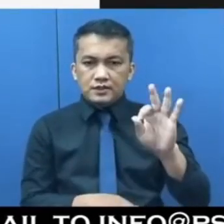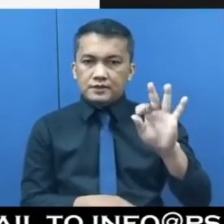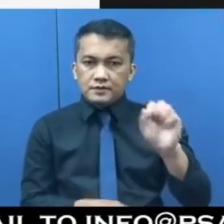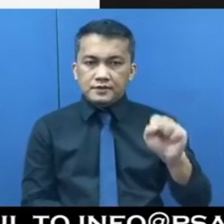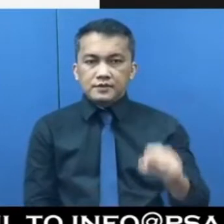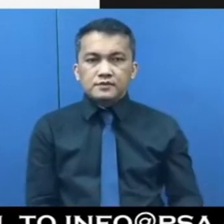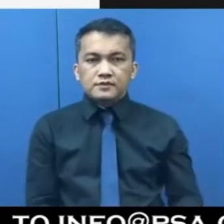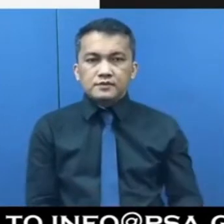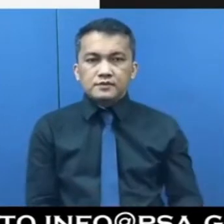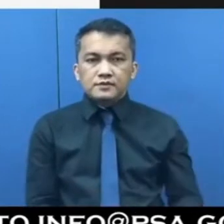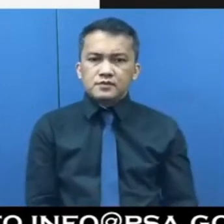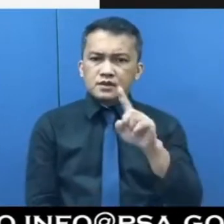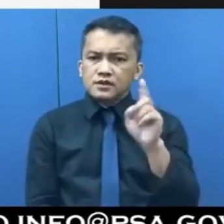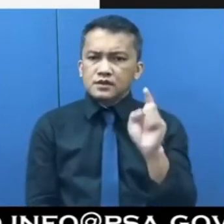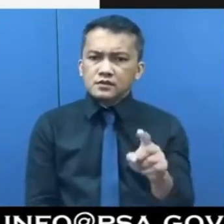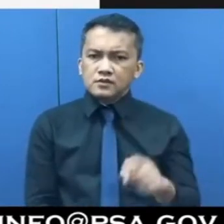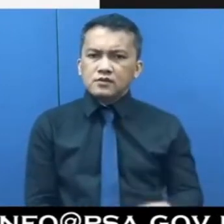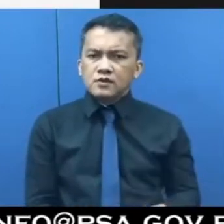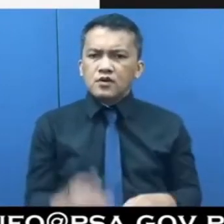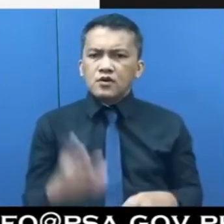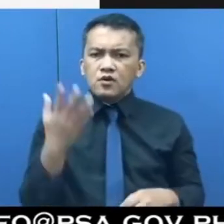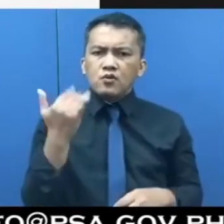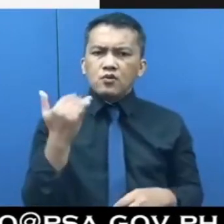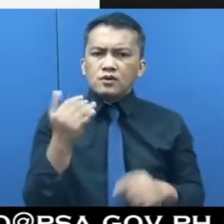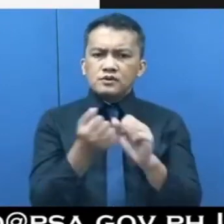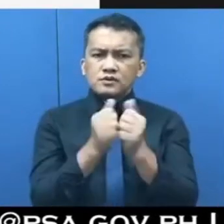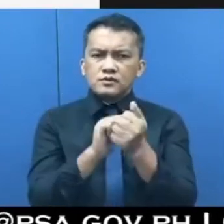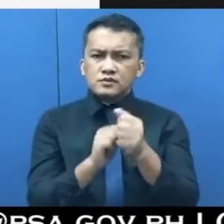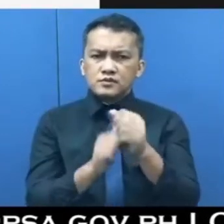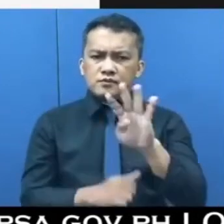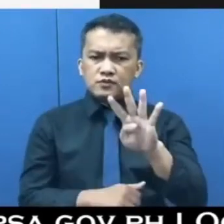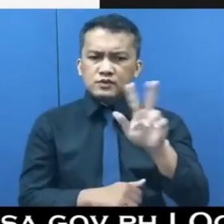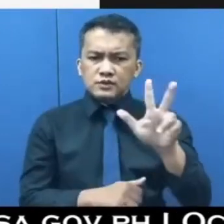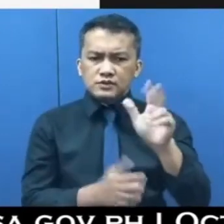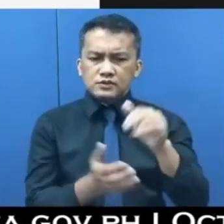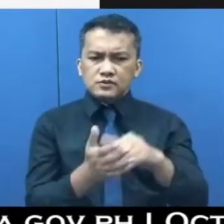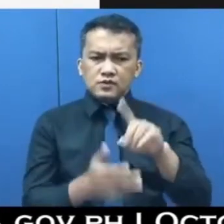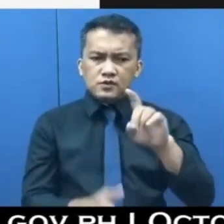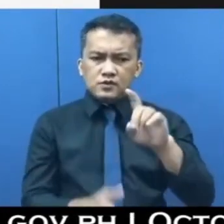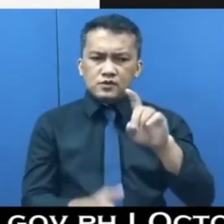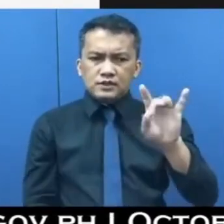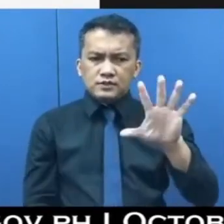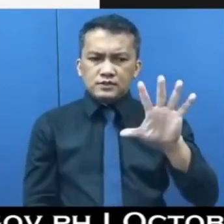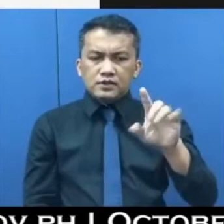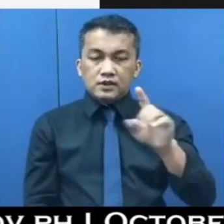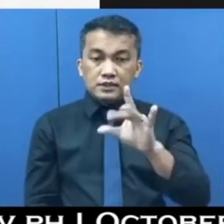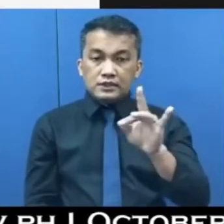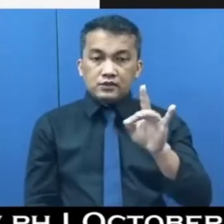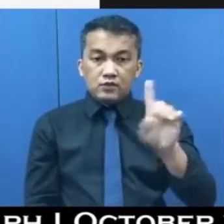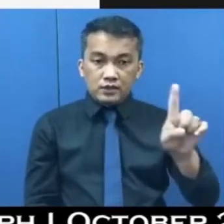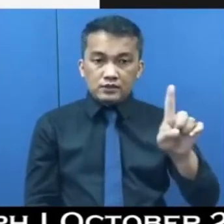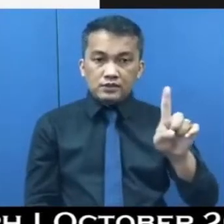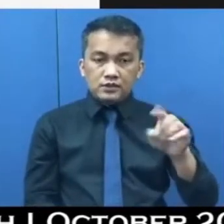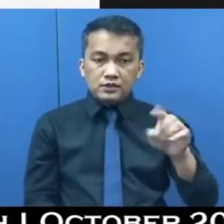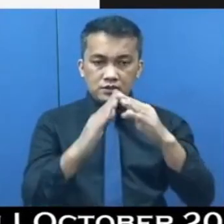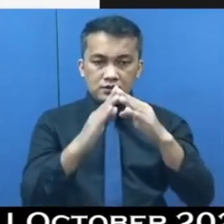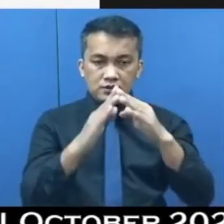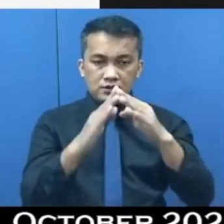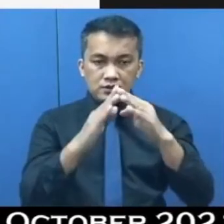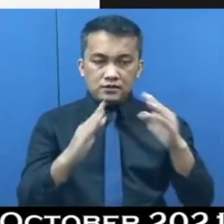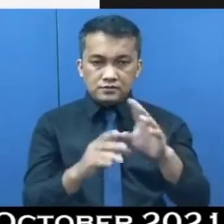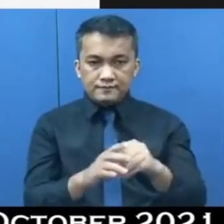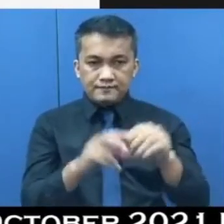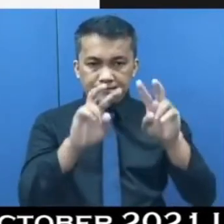Ang kanyang tanong ay, bakit naging 43,181 na lamang ang households ang sakop ng